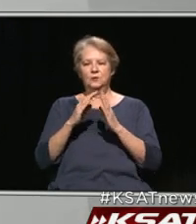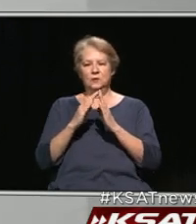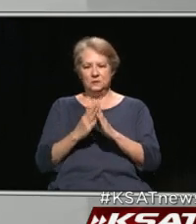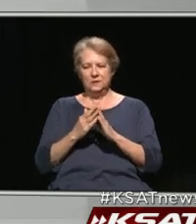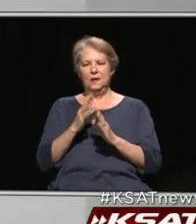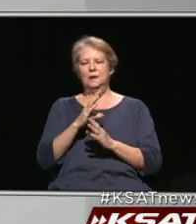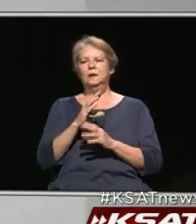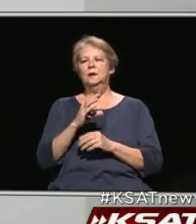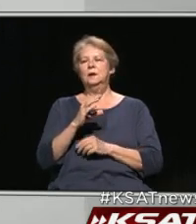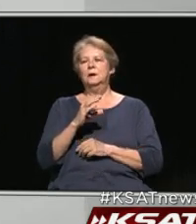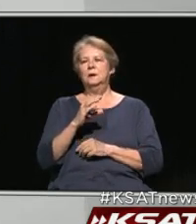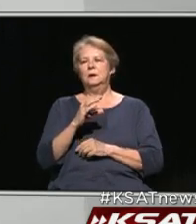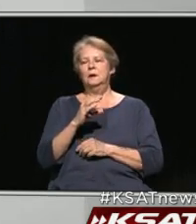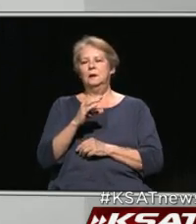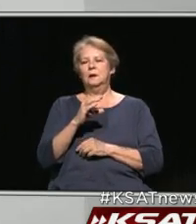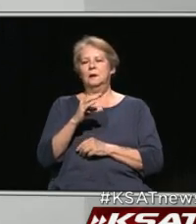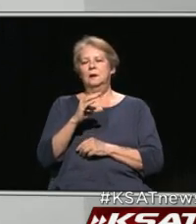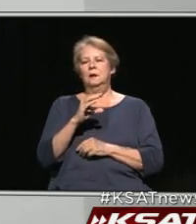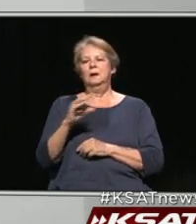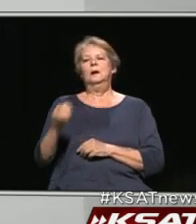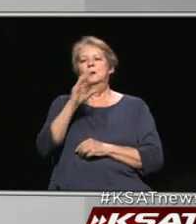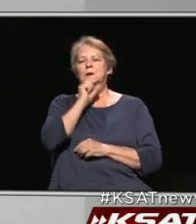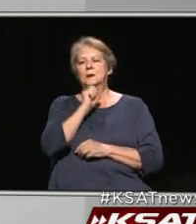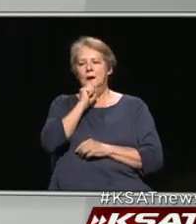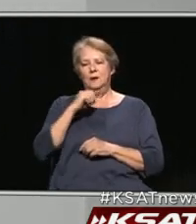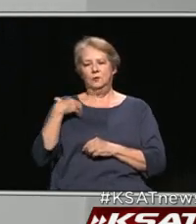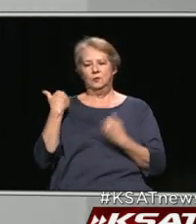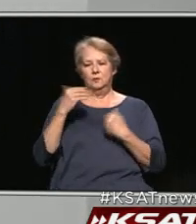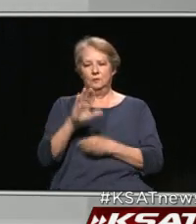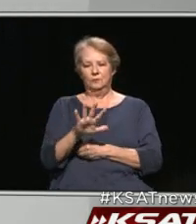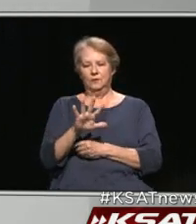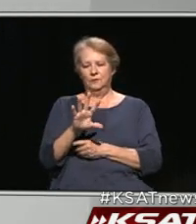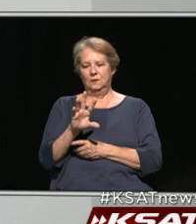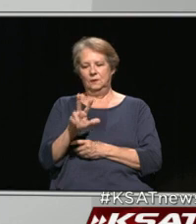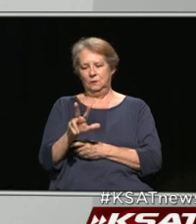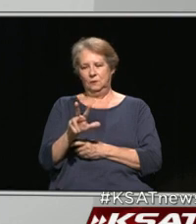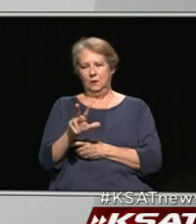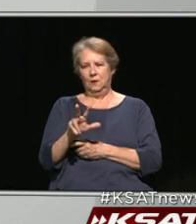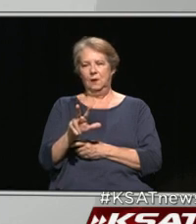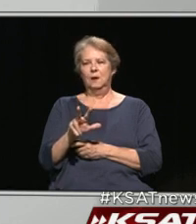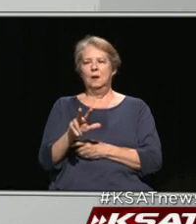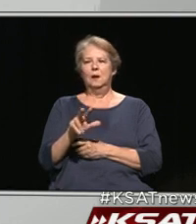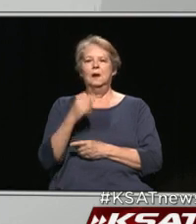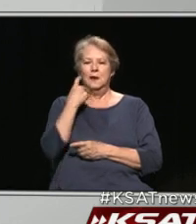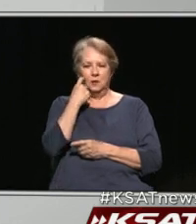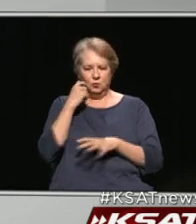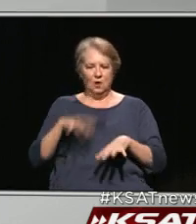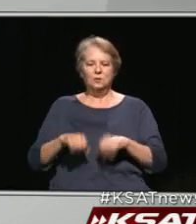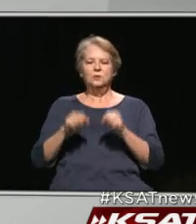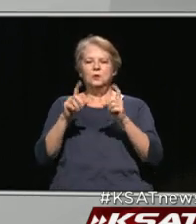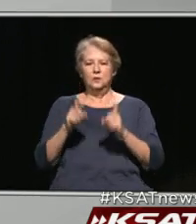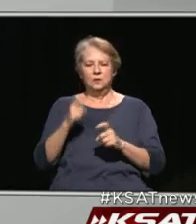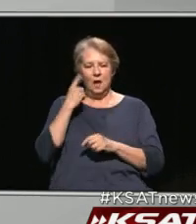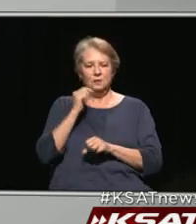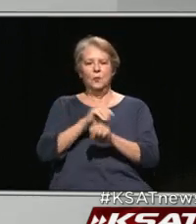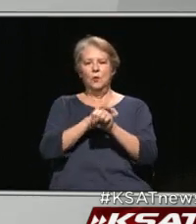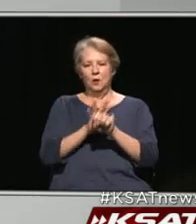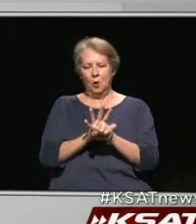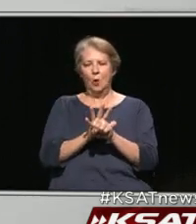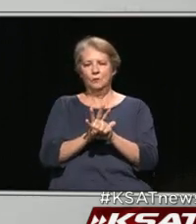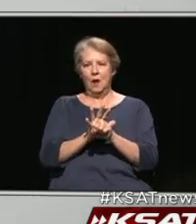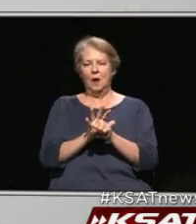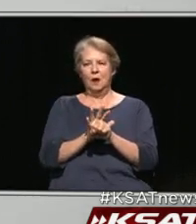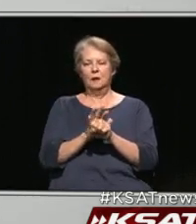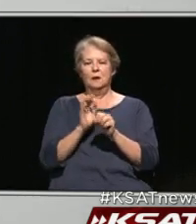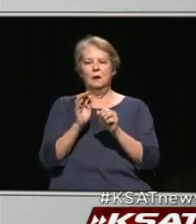passed away at the young age of 53 years old. He had just taken the test for COVID